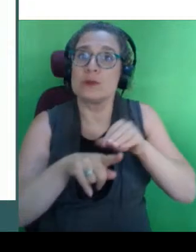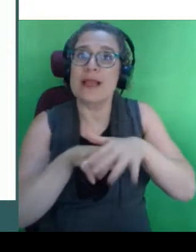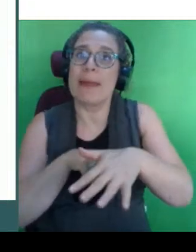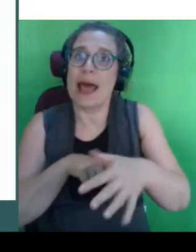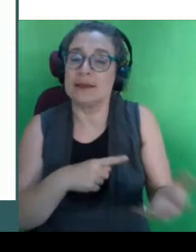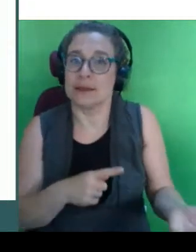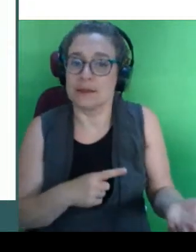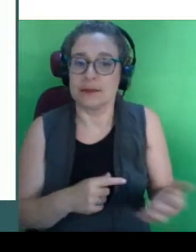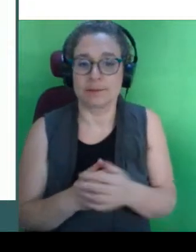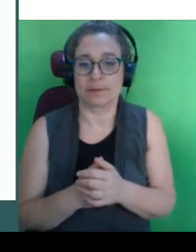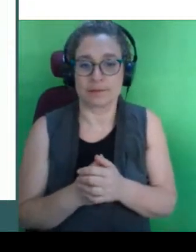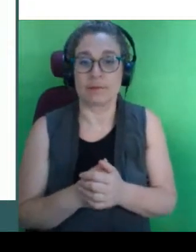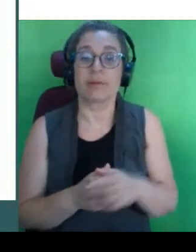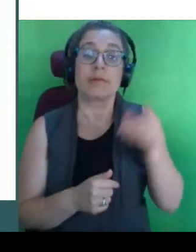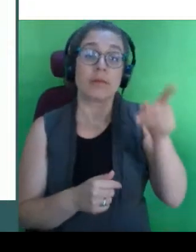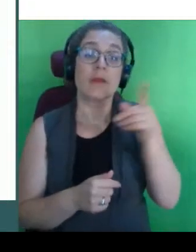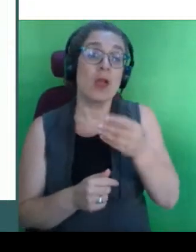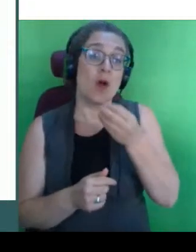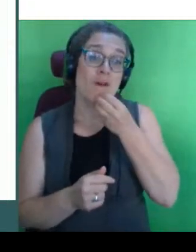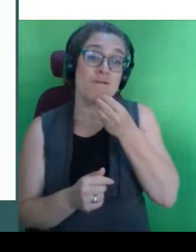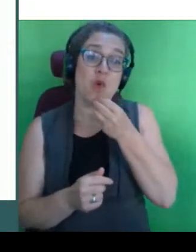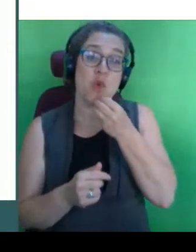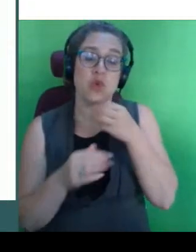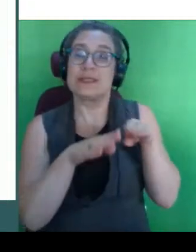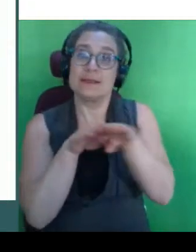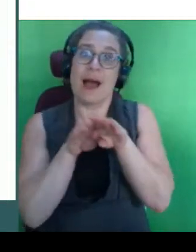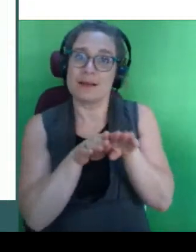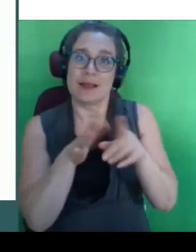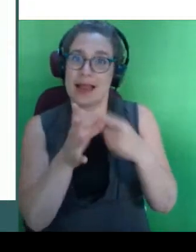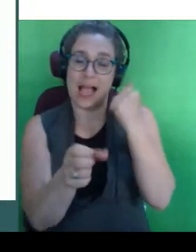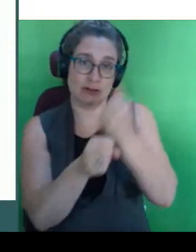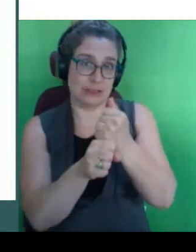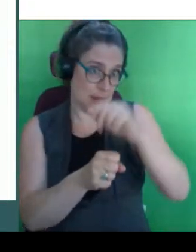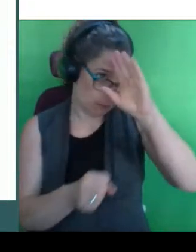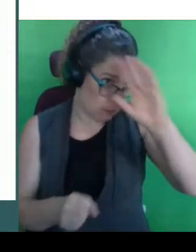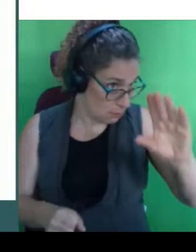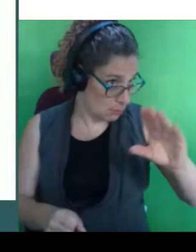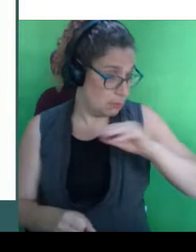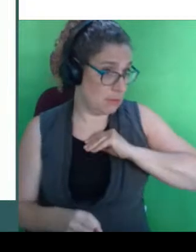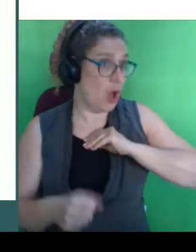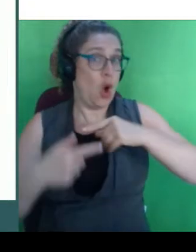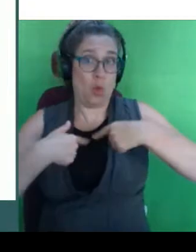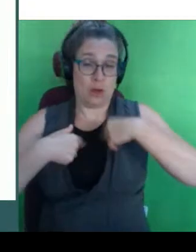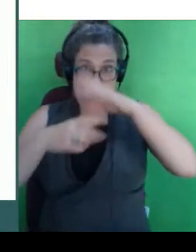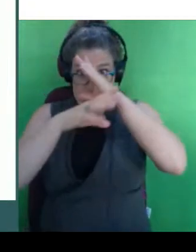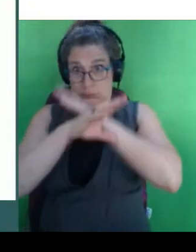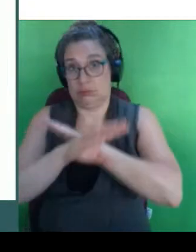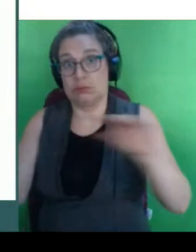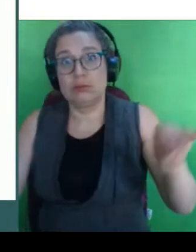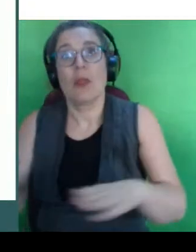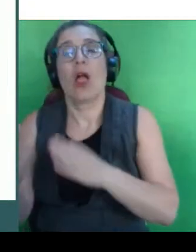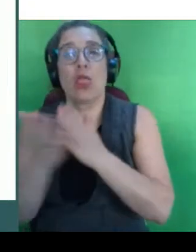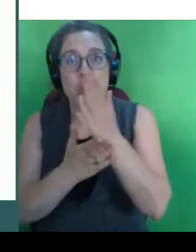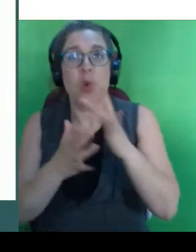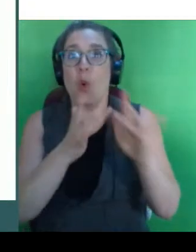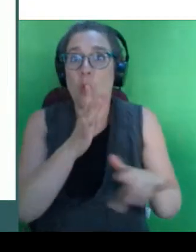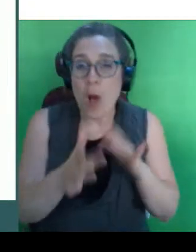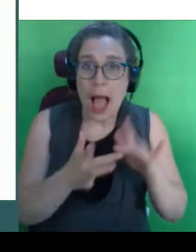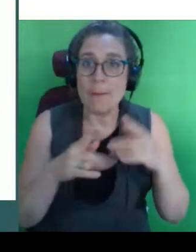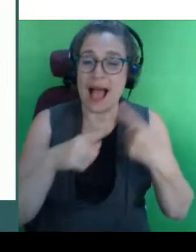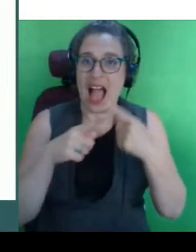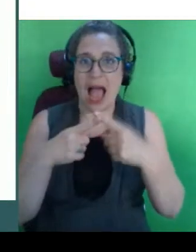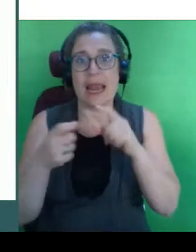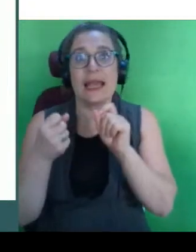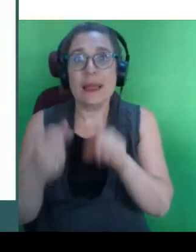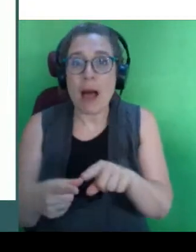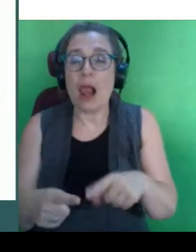Standards Agency, and we can alert the public then via our website and by sending emails and Twitters to 17,000 people on our